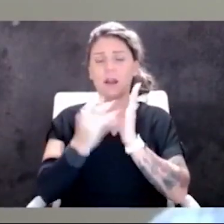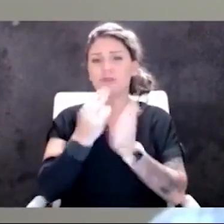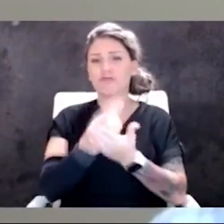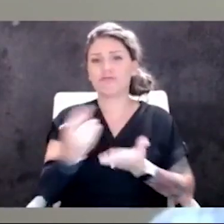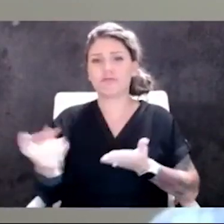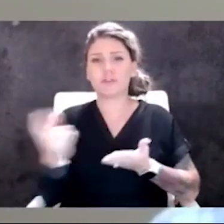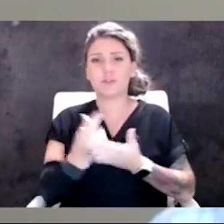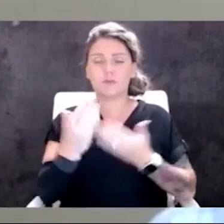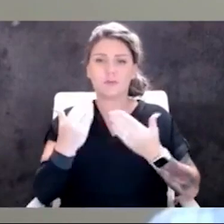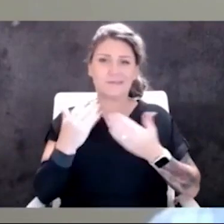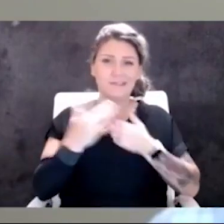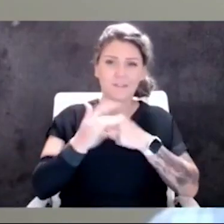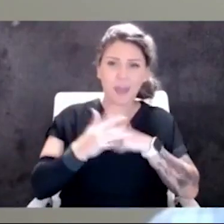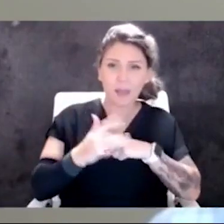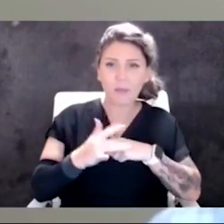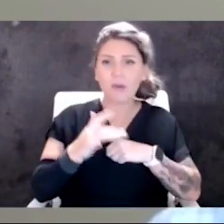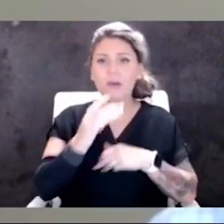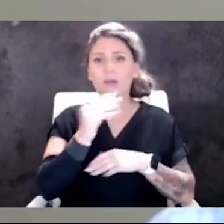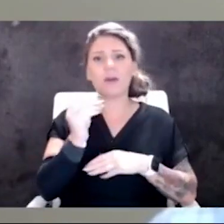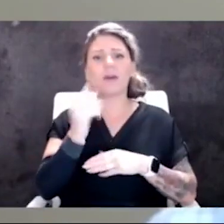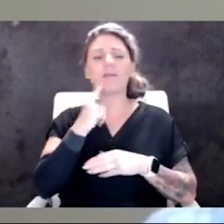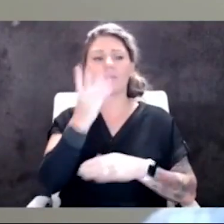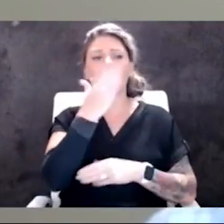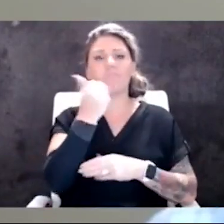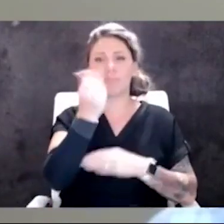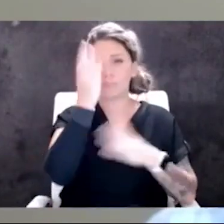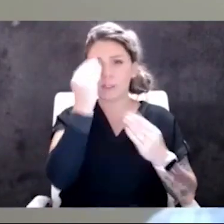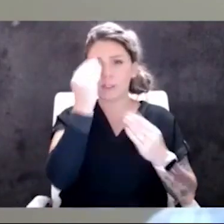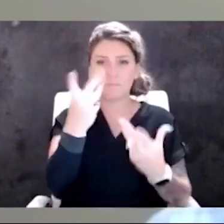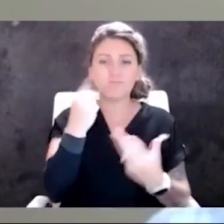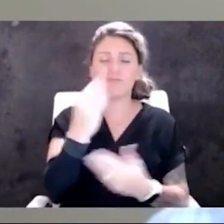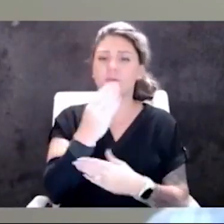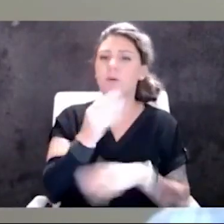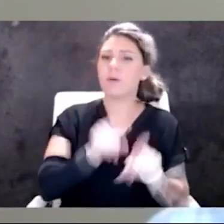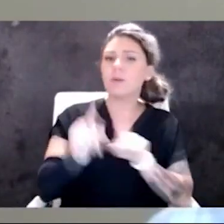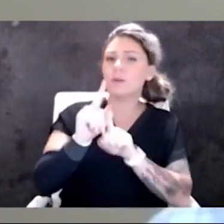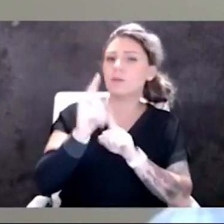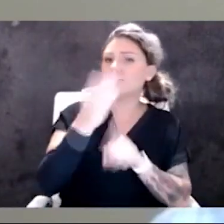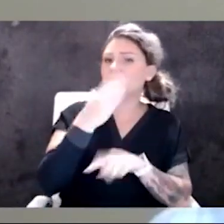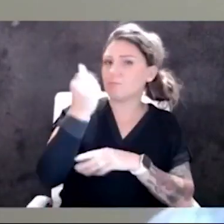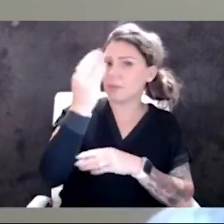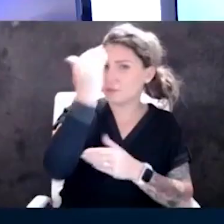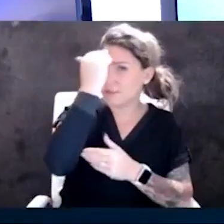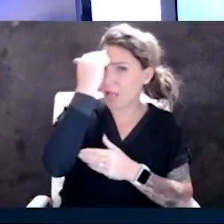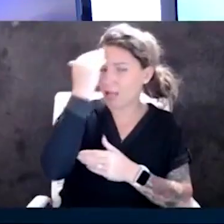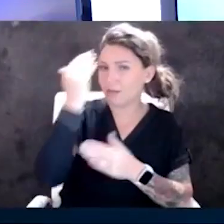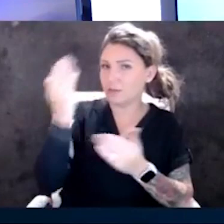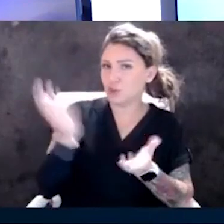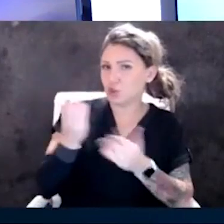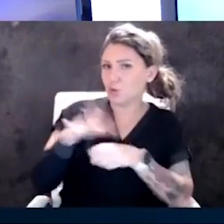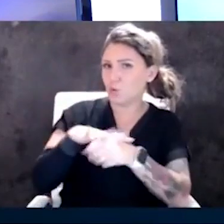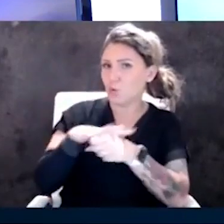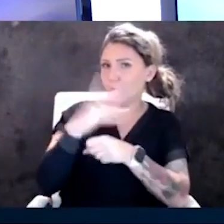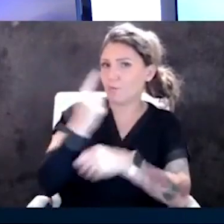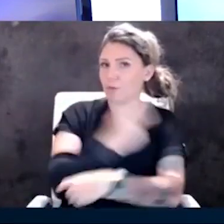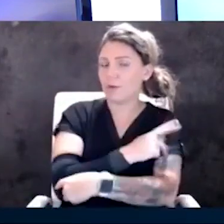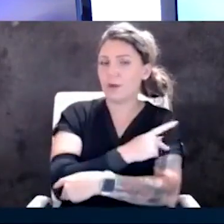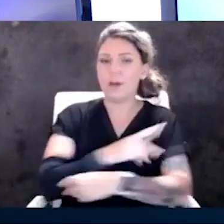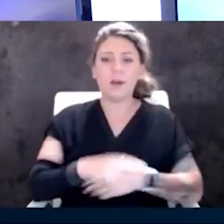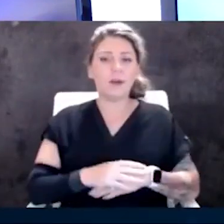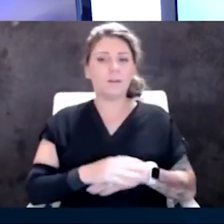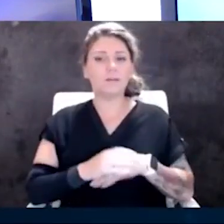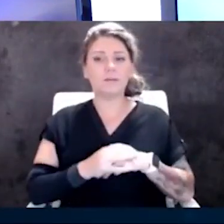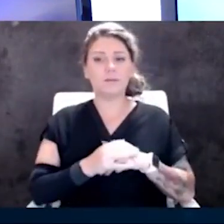have available and get the best information and the best knowledge to our patients here locally. So, I think that does